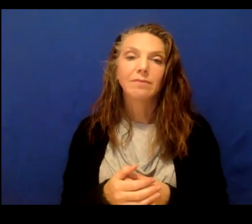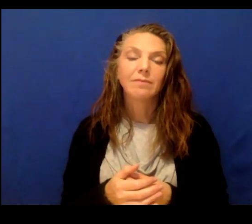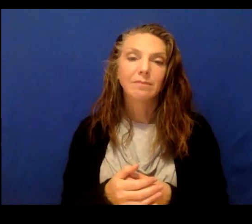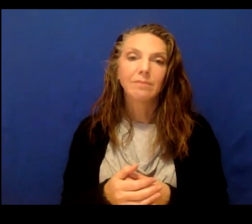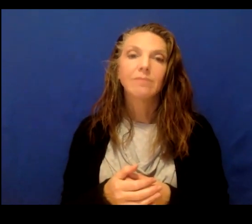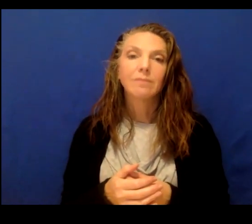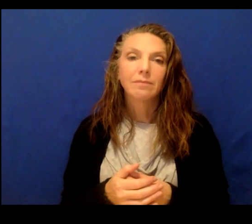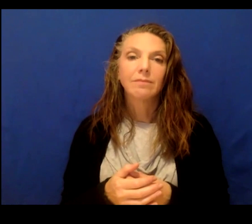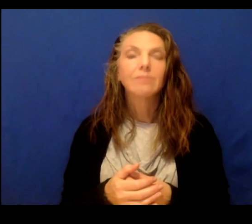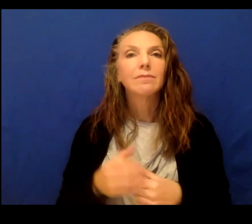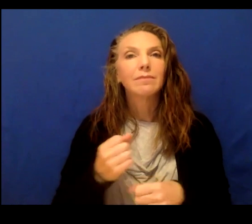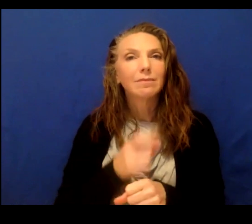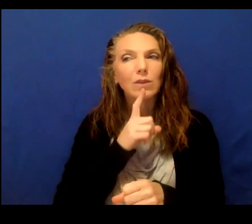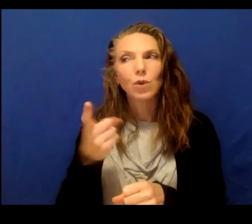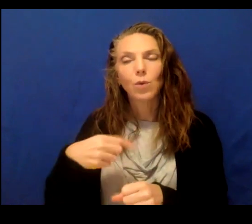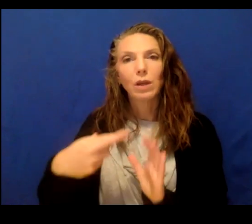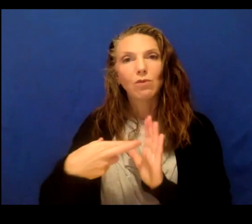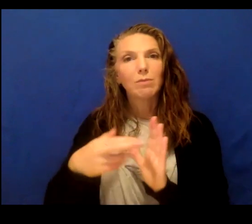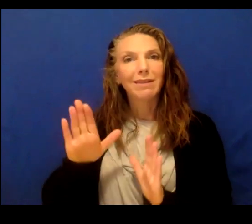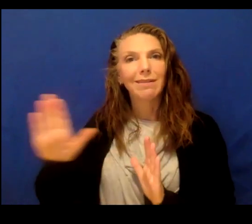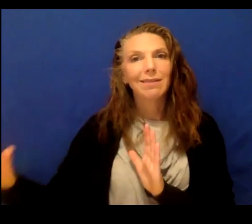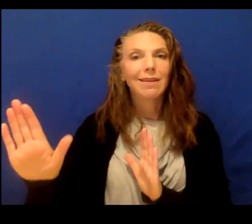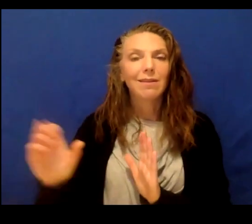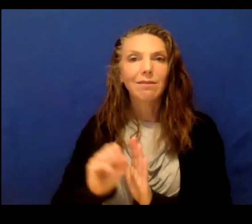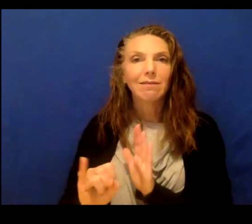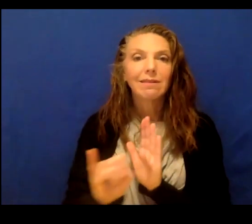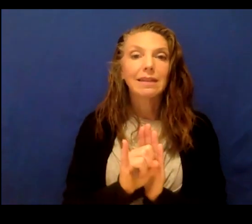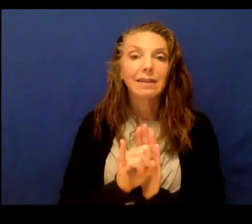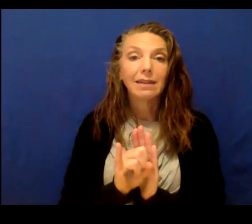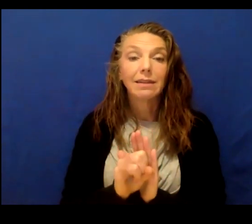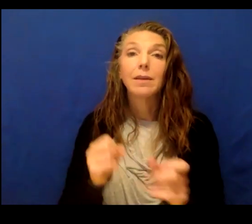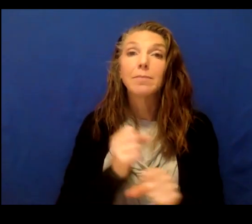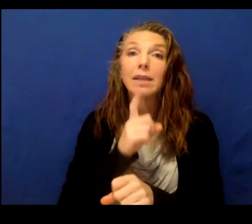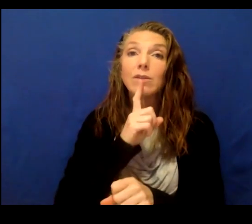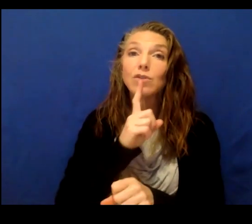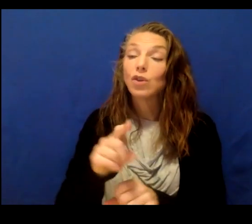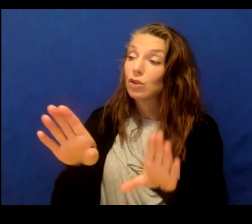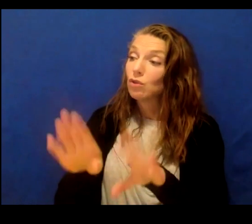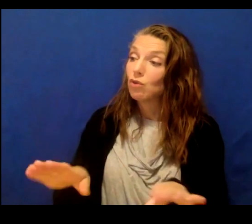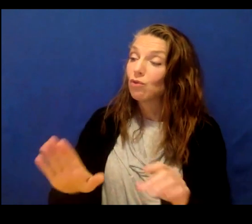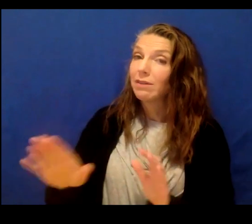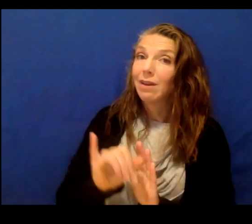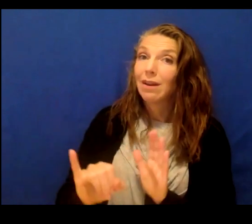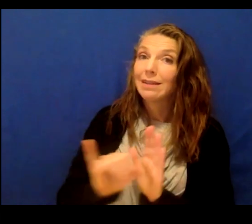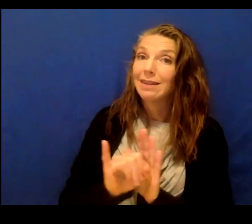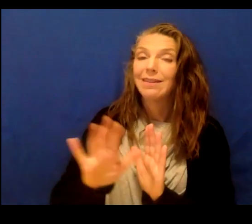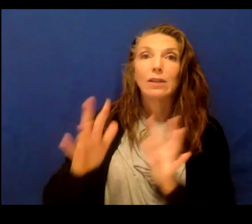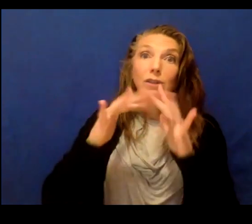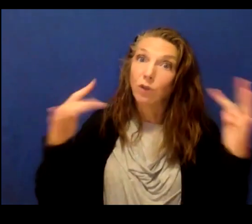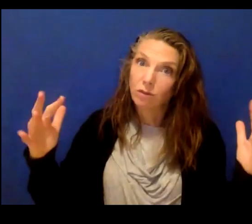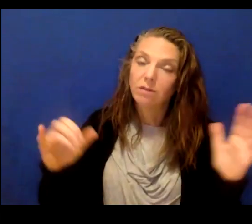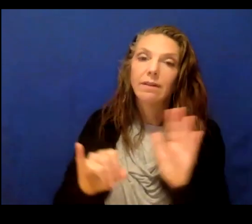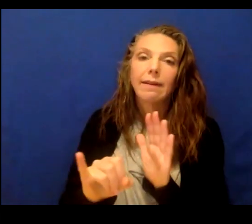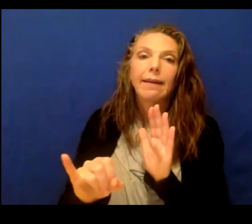that we're representing children's social identities. So we want to be ensuring that children's diverse social